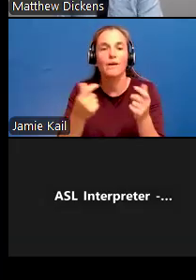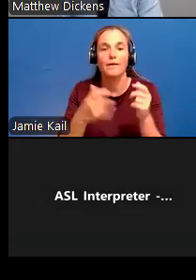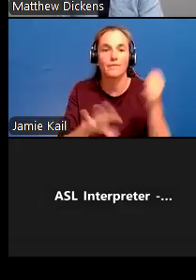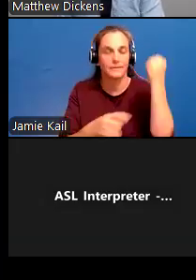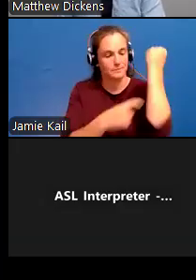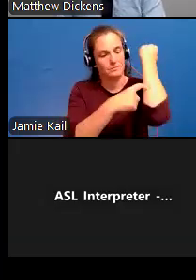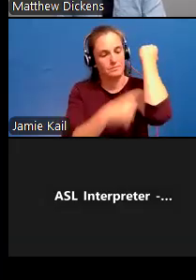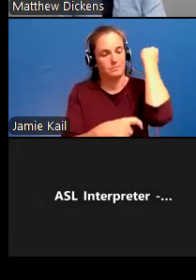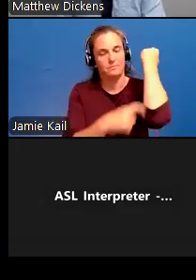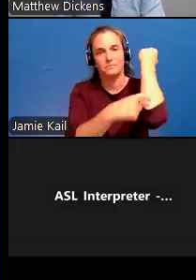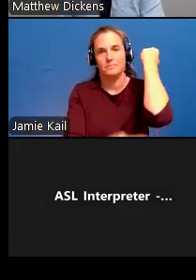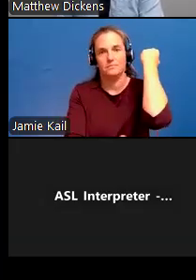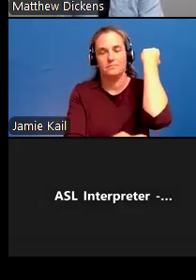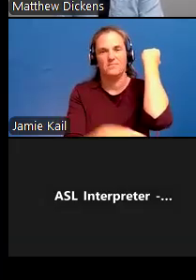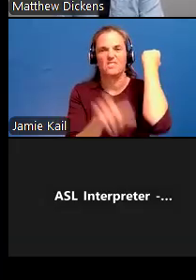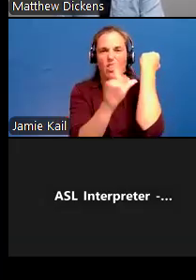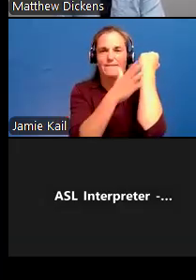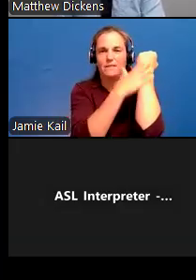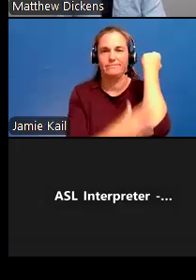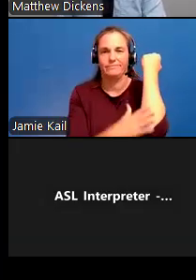their left forearm area.